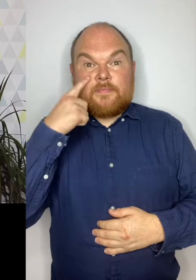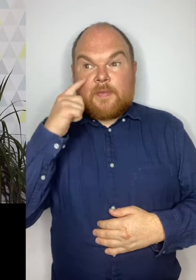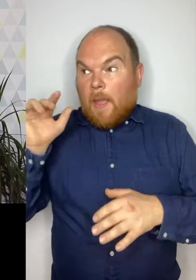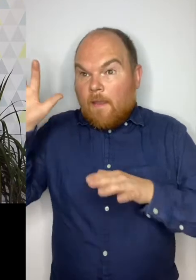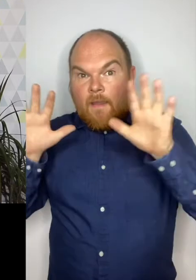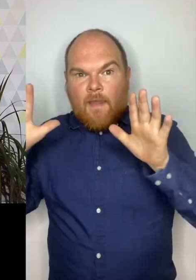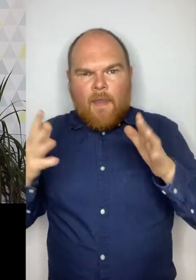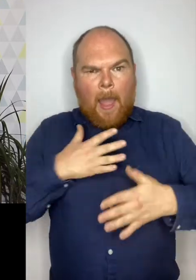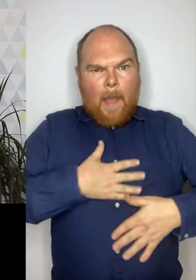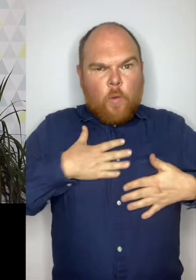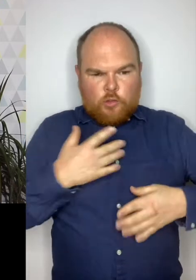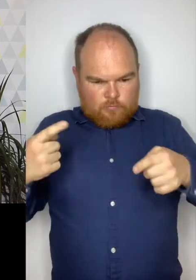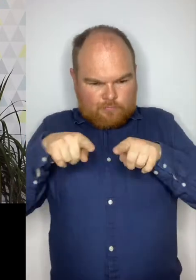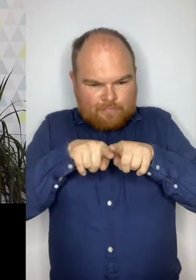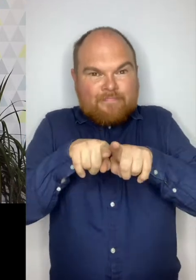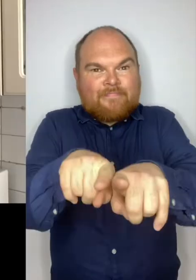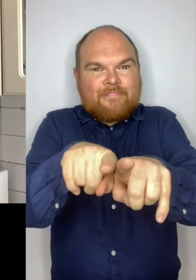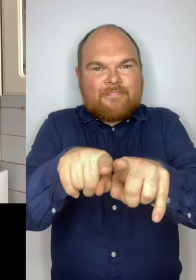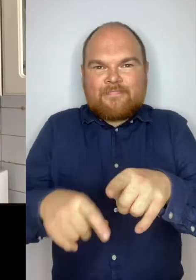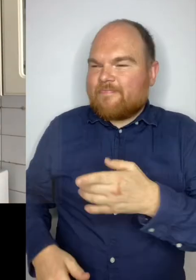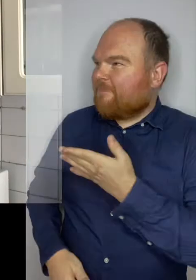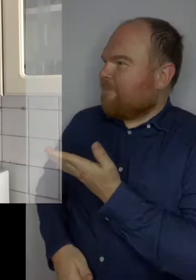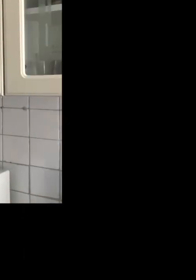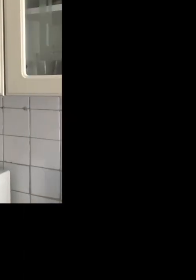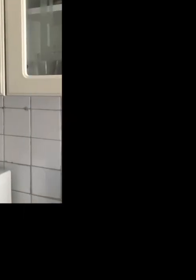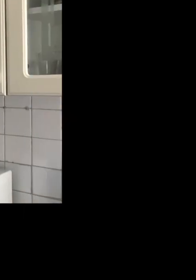Now, practice doing the two things at once.